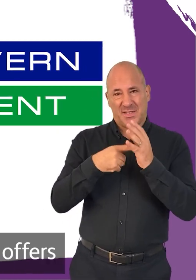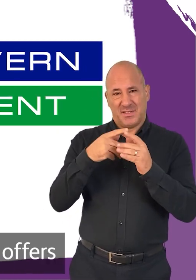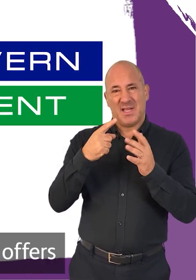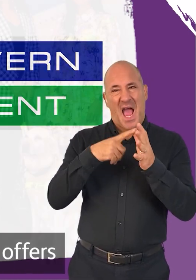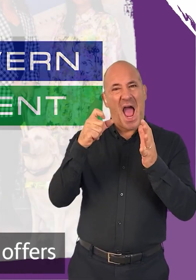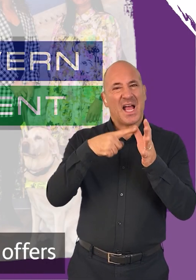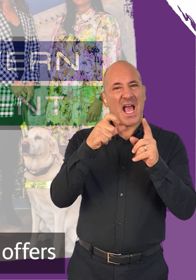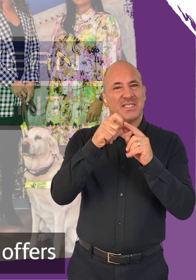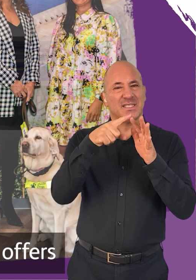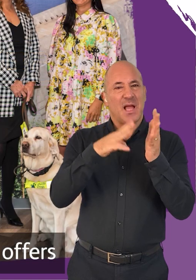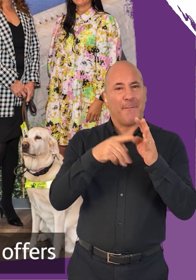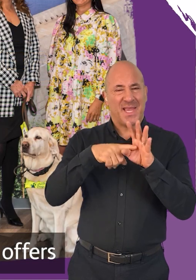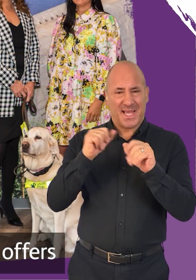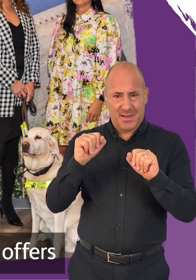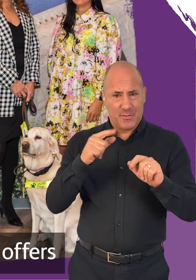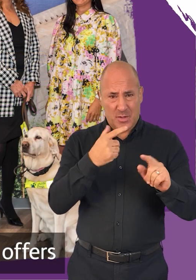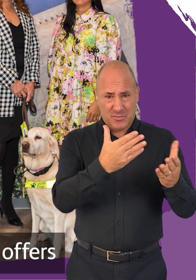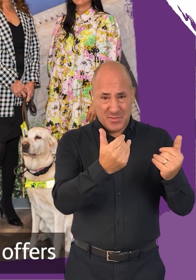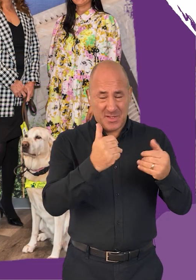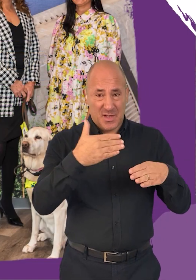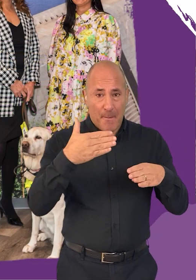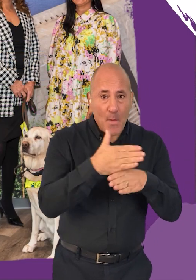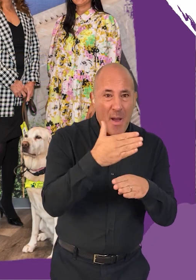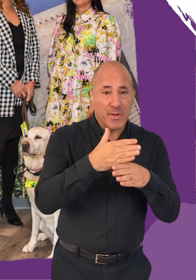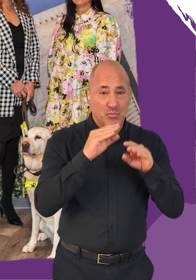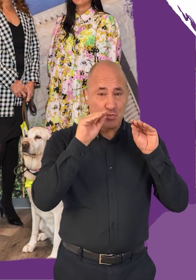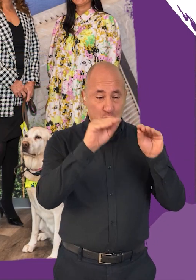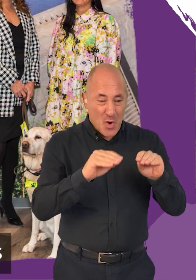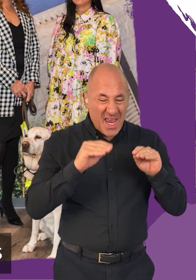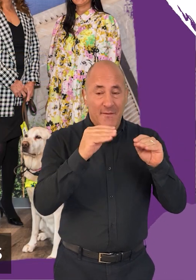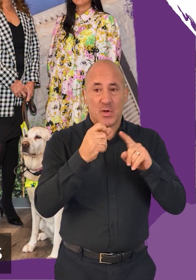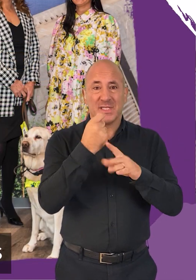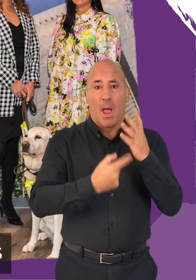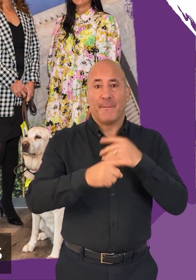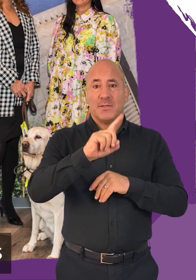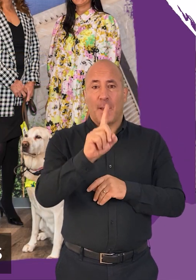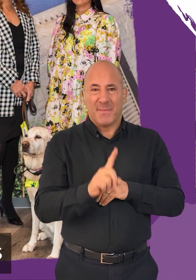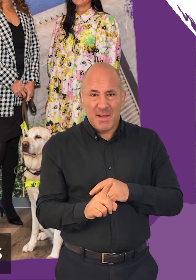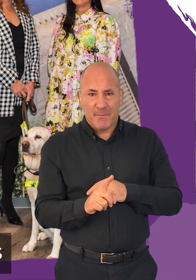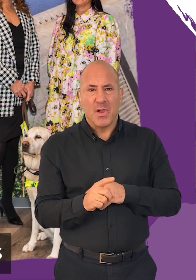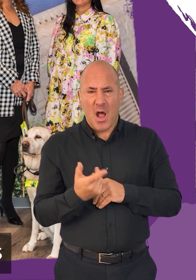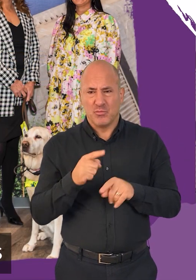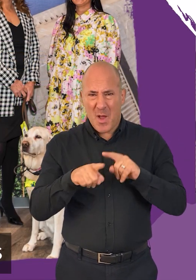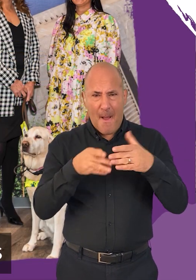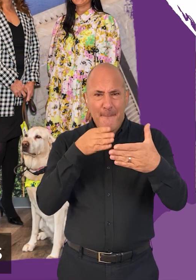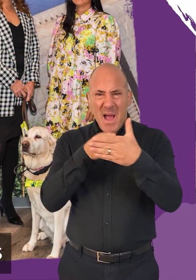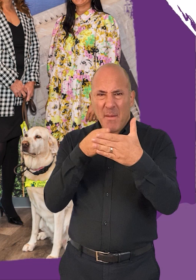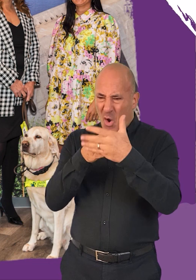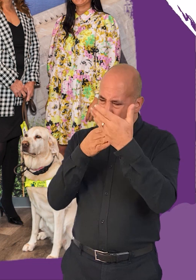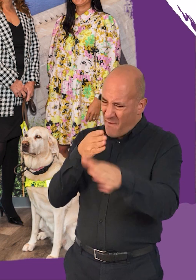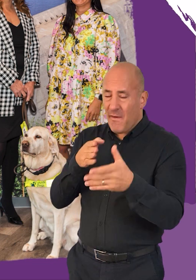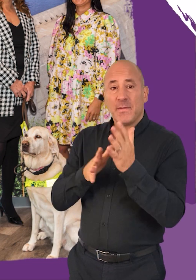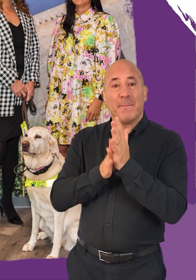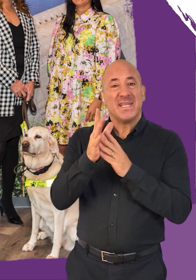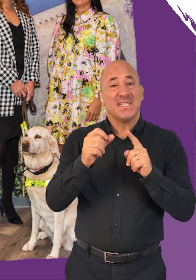Academy enhance the employment and training offers for disabled people and actively work to remove barriers which prevent disabled